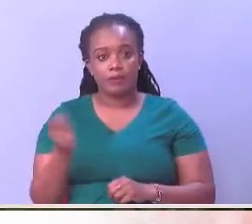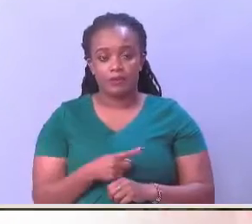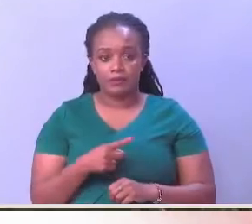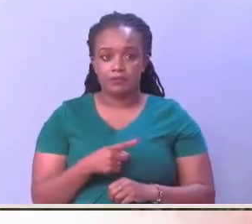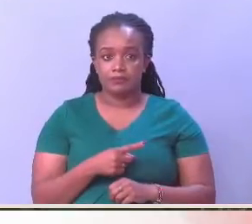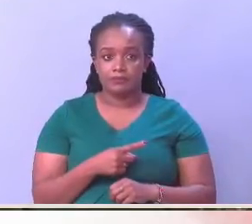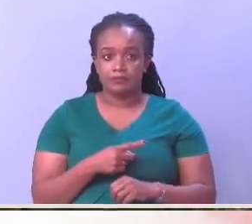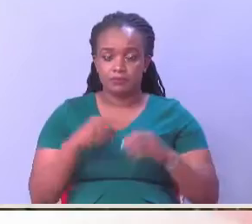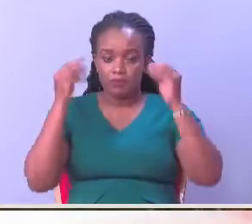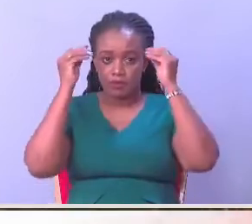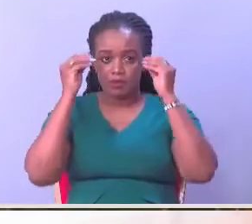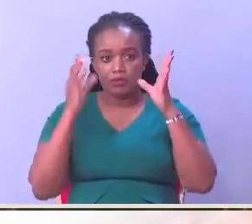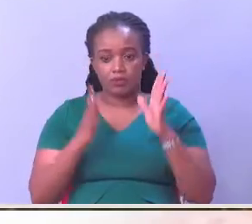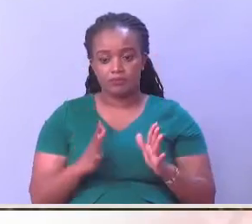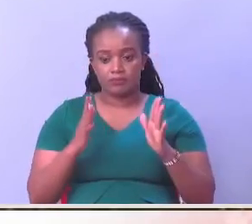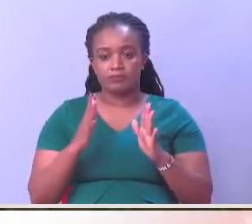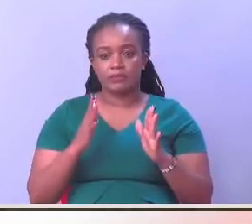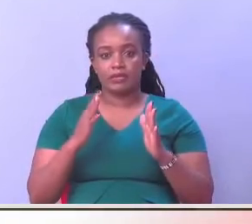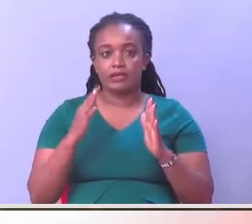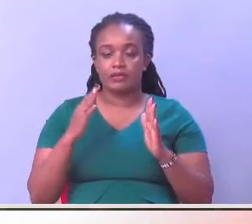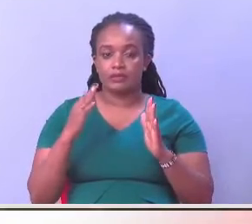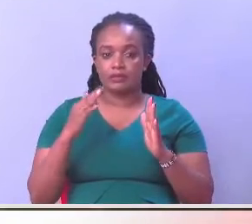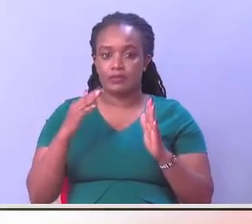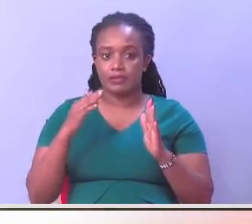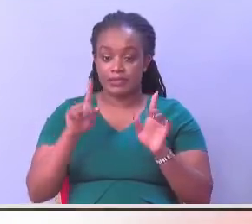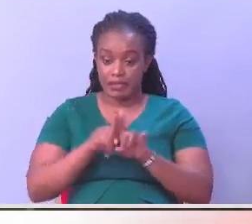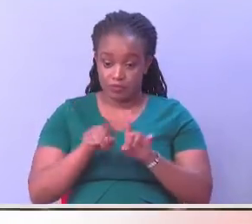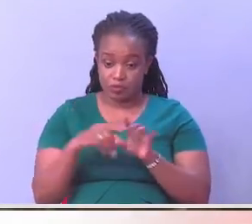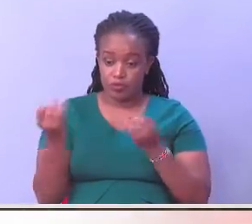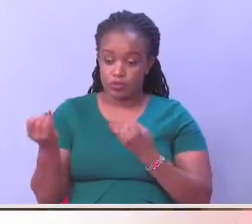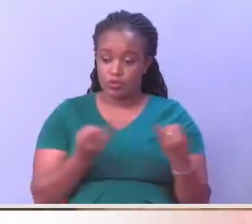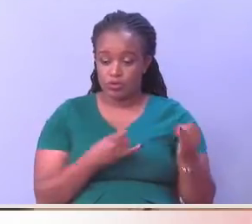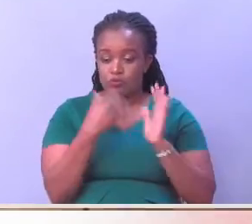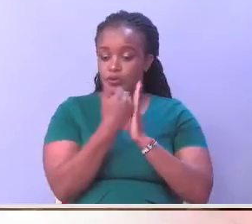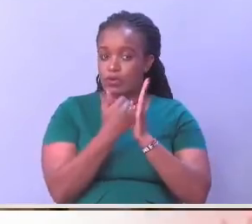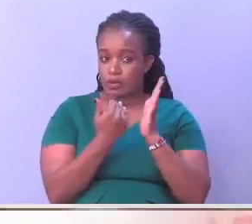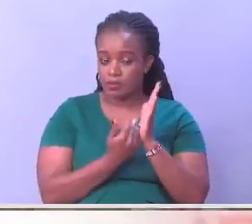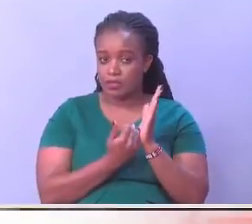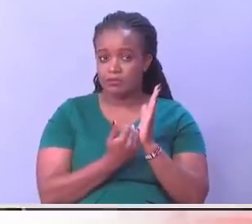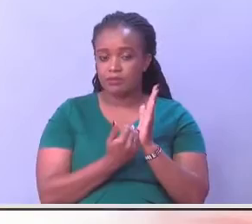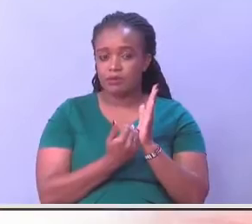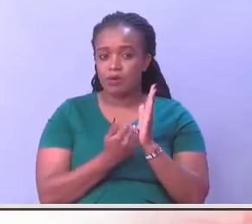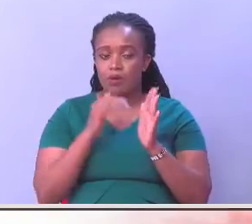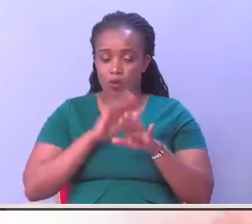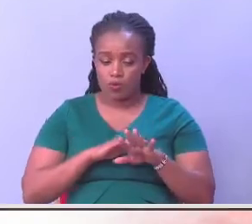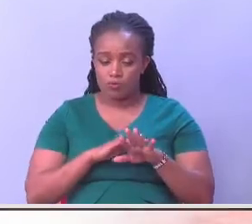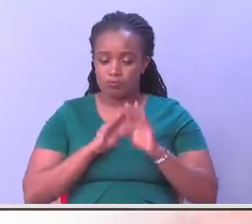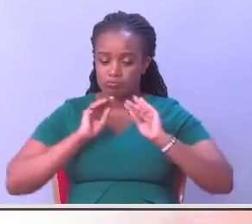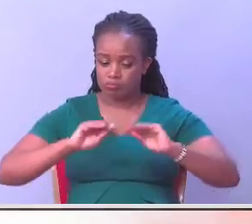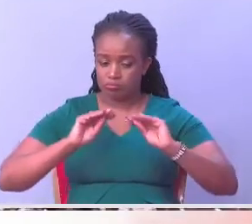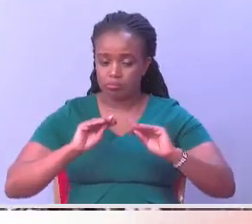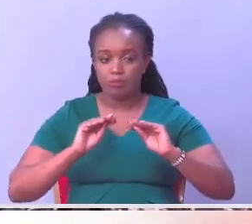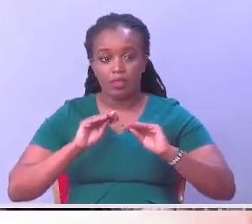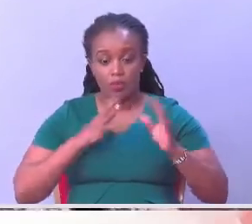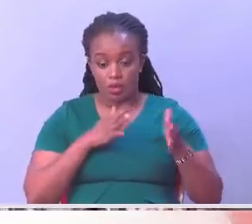administrators have been urged to introduce programs that will educate learners ways in which they can respond to emergencies